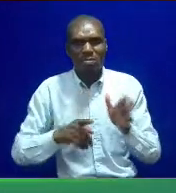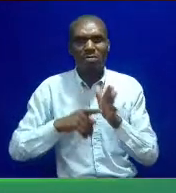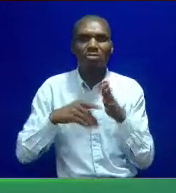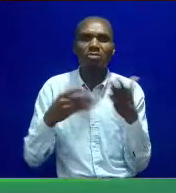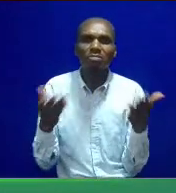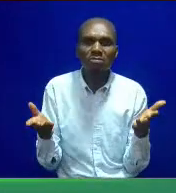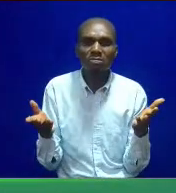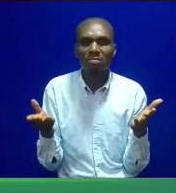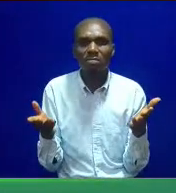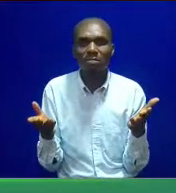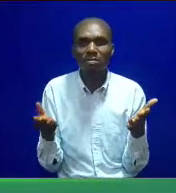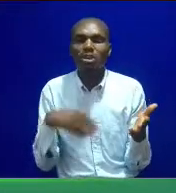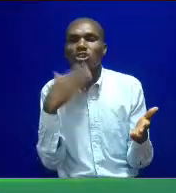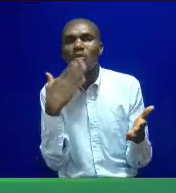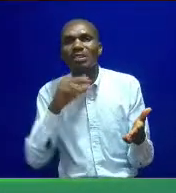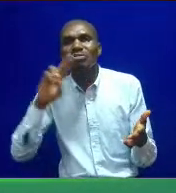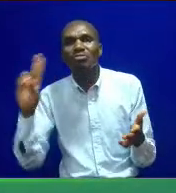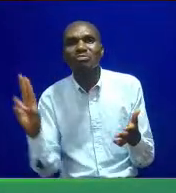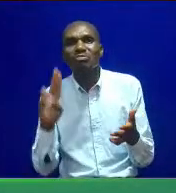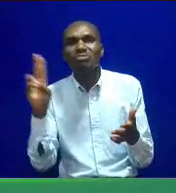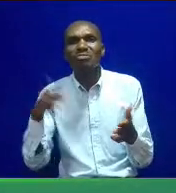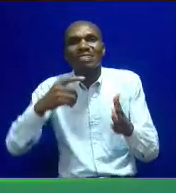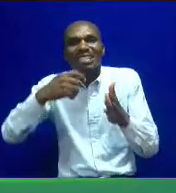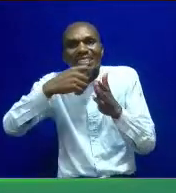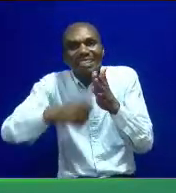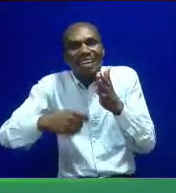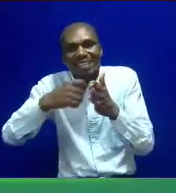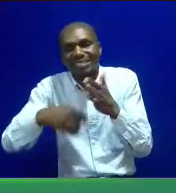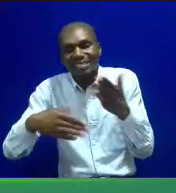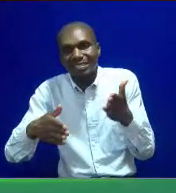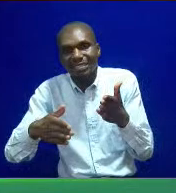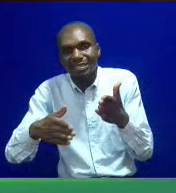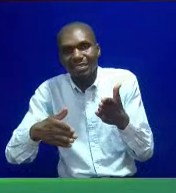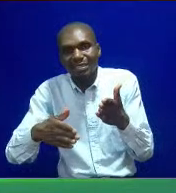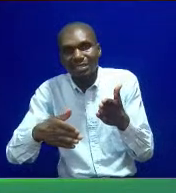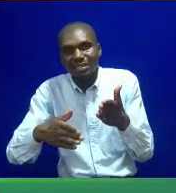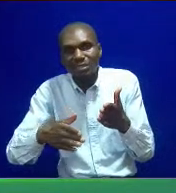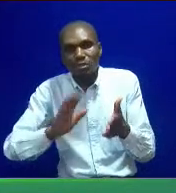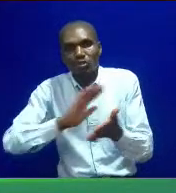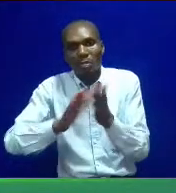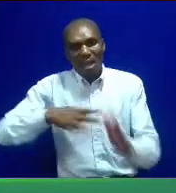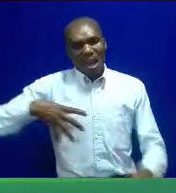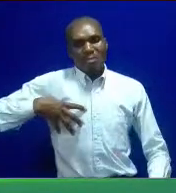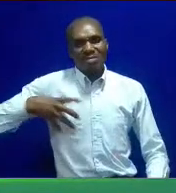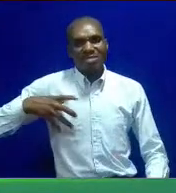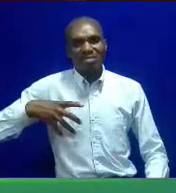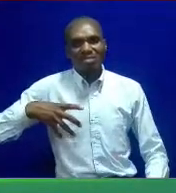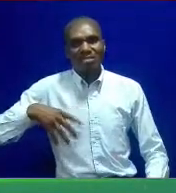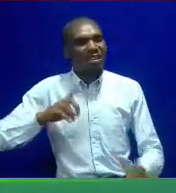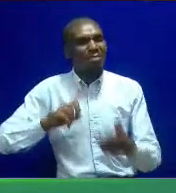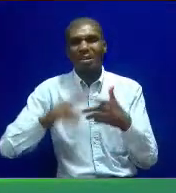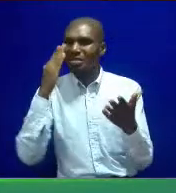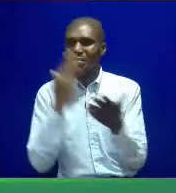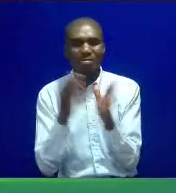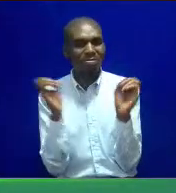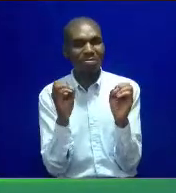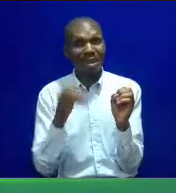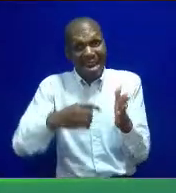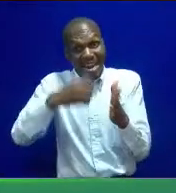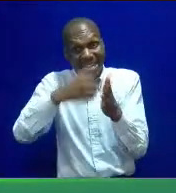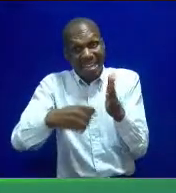higatake tegoto muka a tax a agacha wichis nutrae a taxa has been there